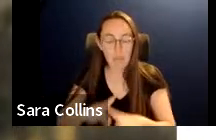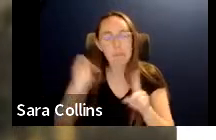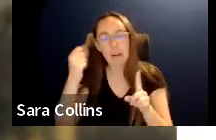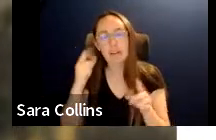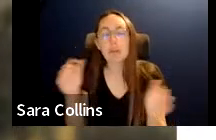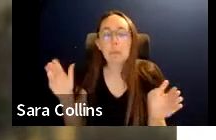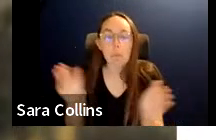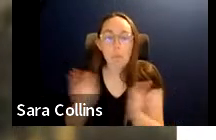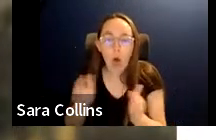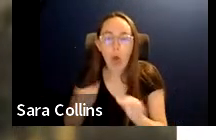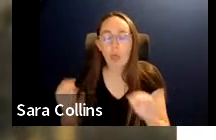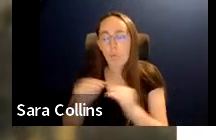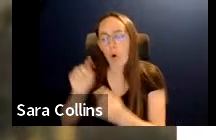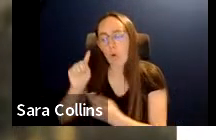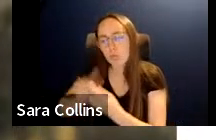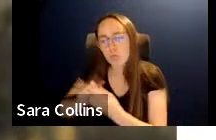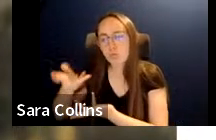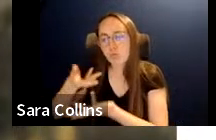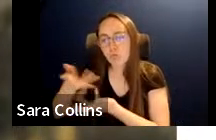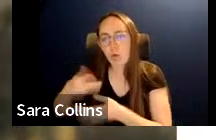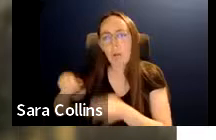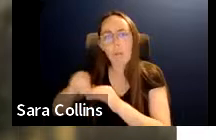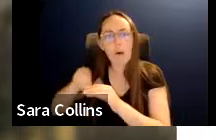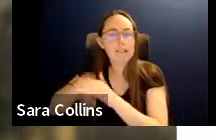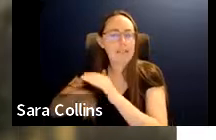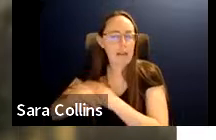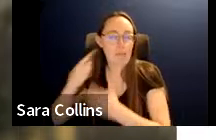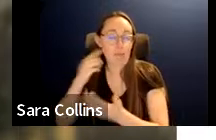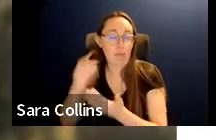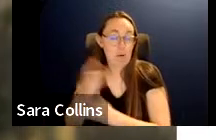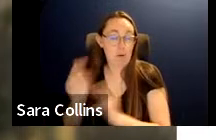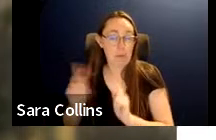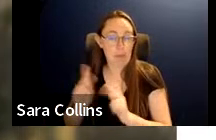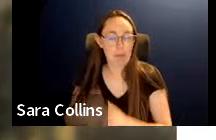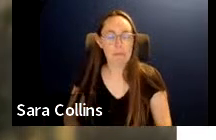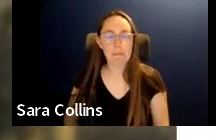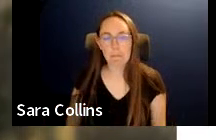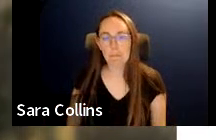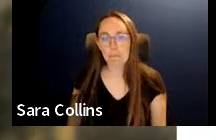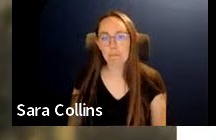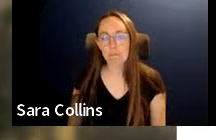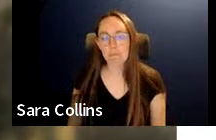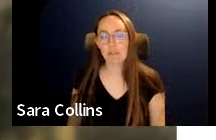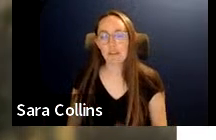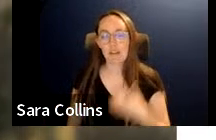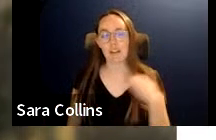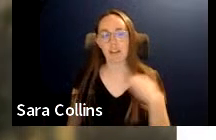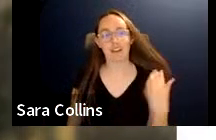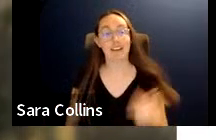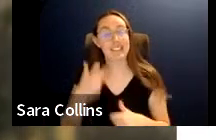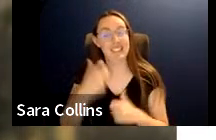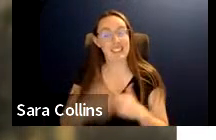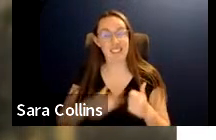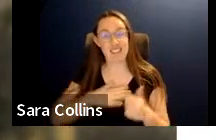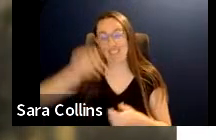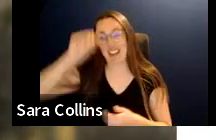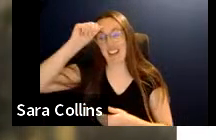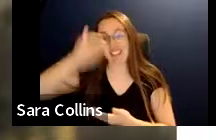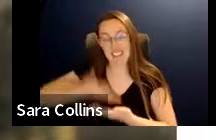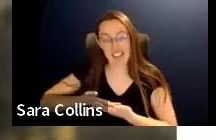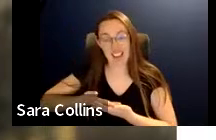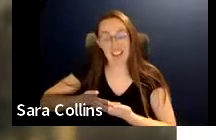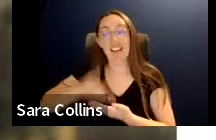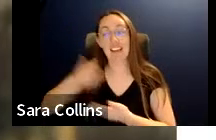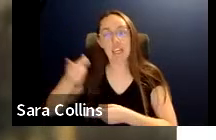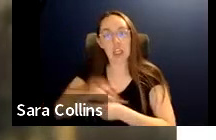setting. And we think a more accessible setting. Very difficult for my son, who does use a power